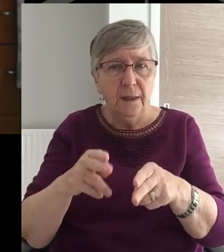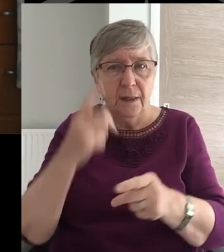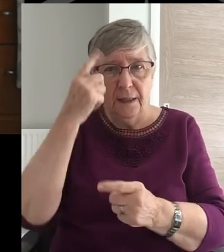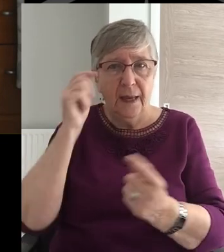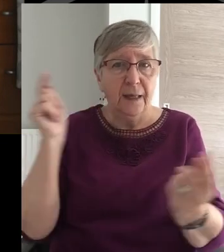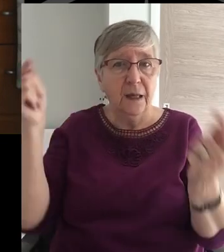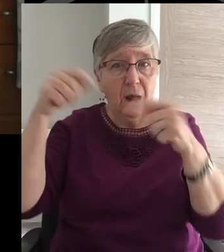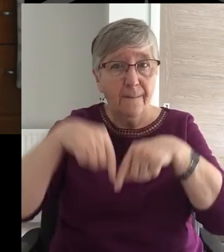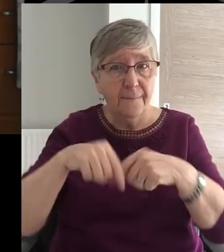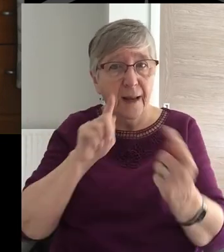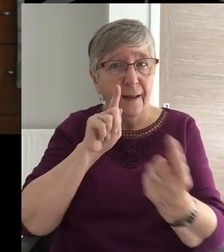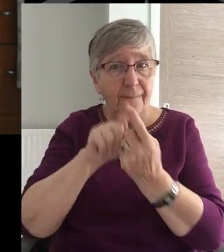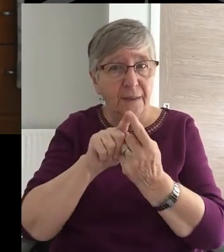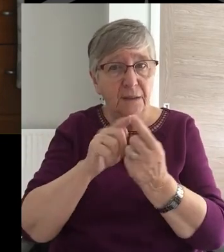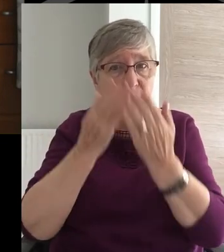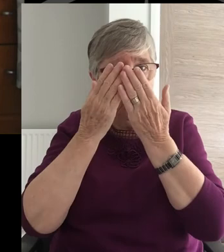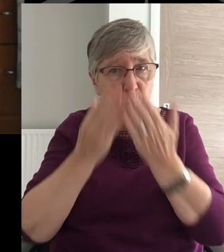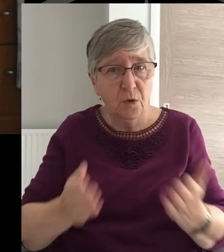together.